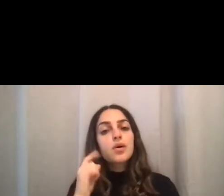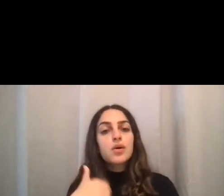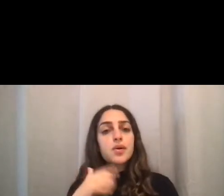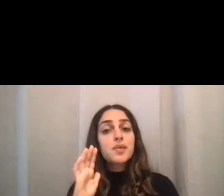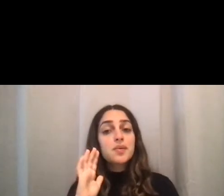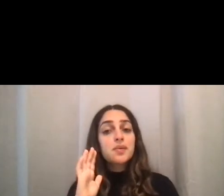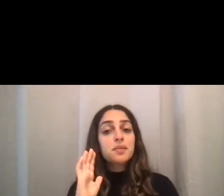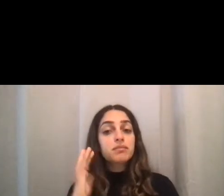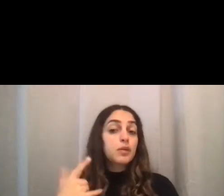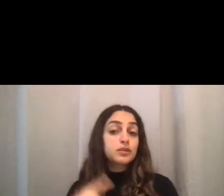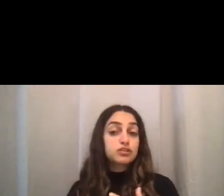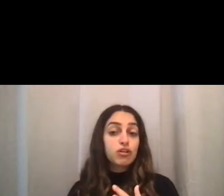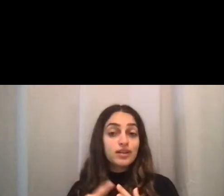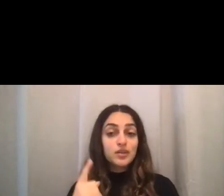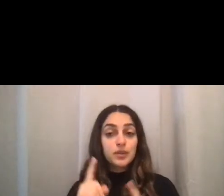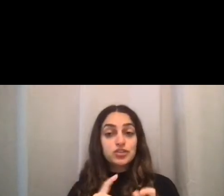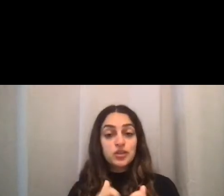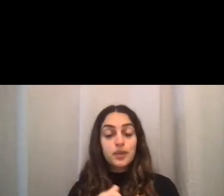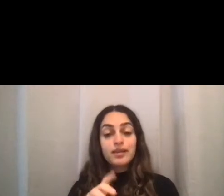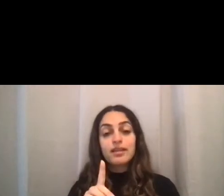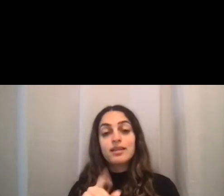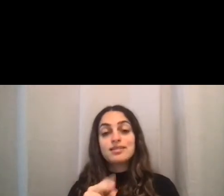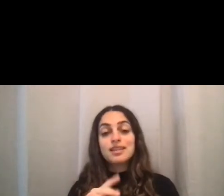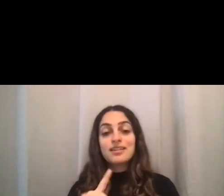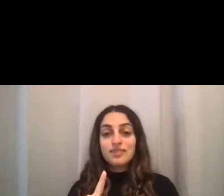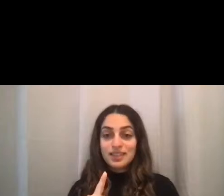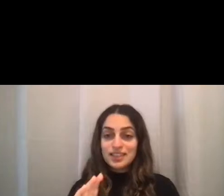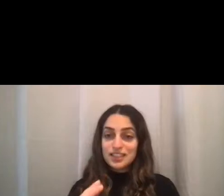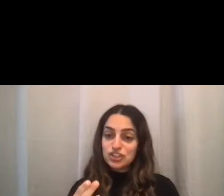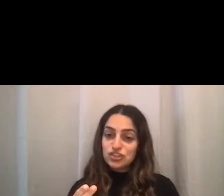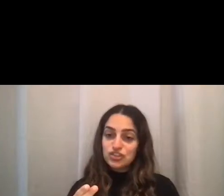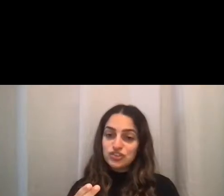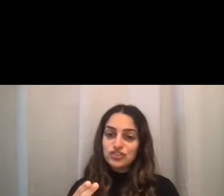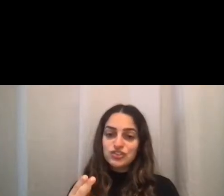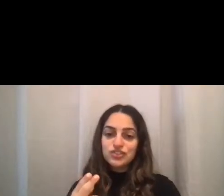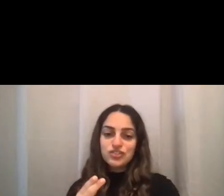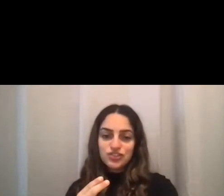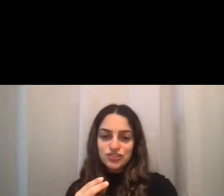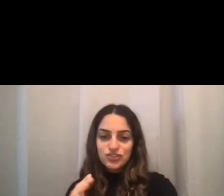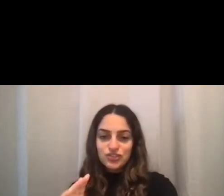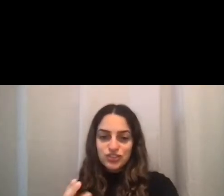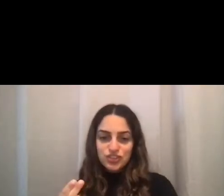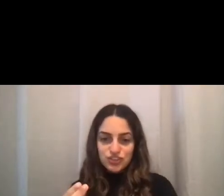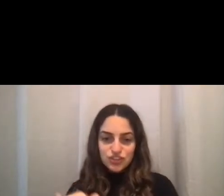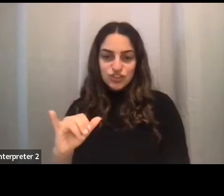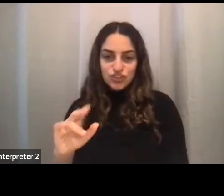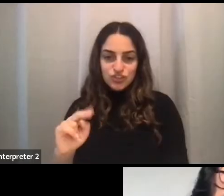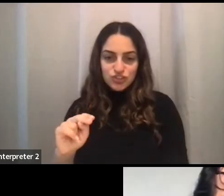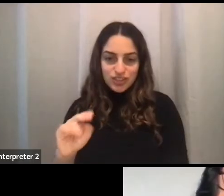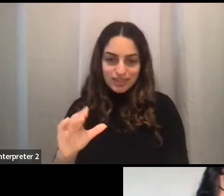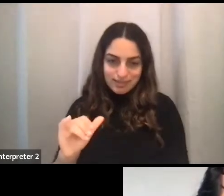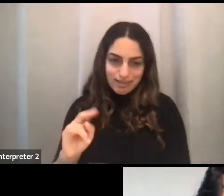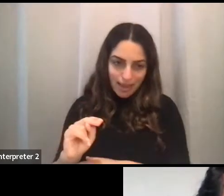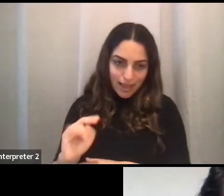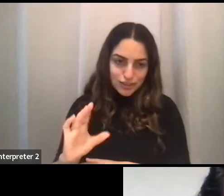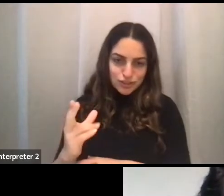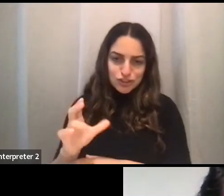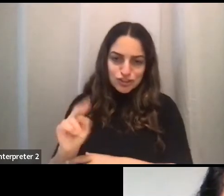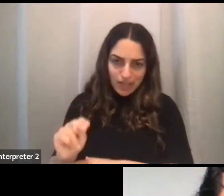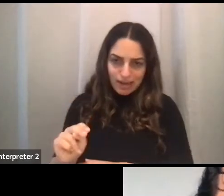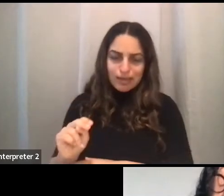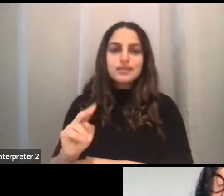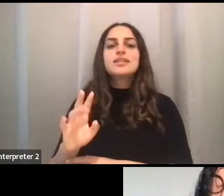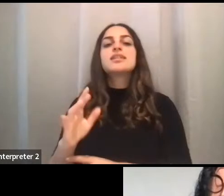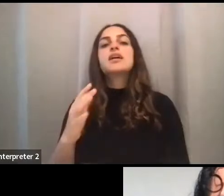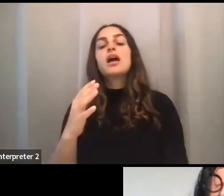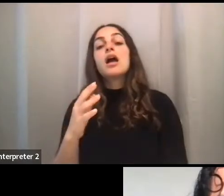start questioning with um david's excuse me if i did not pronounce that correctly but you know with